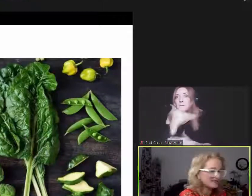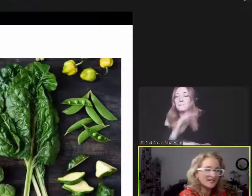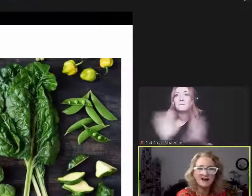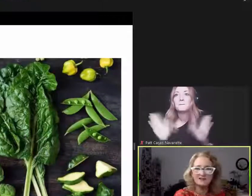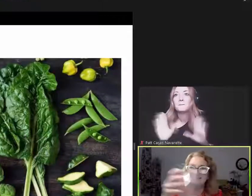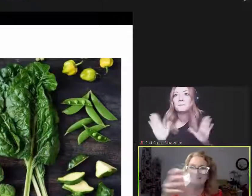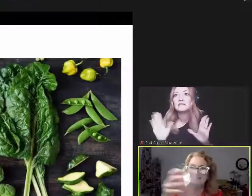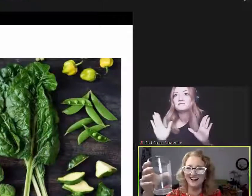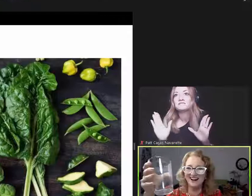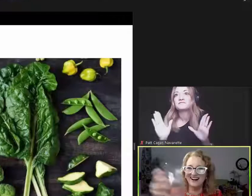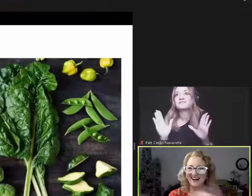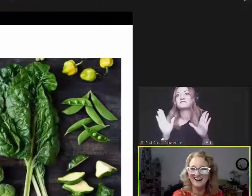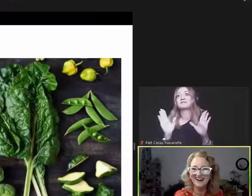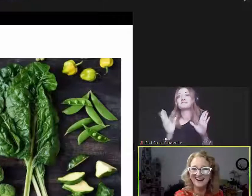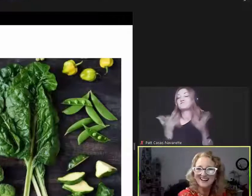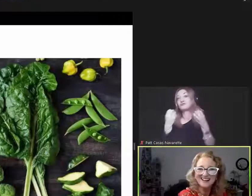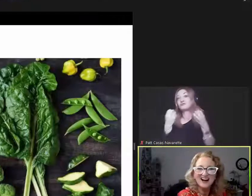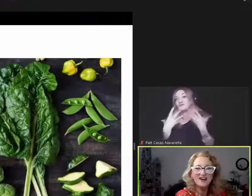myself down.